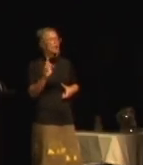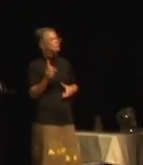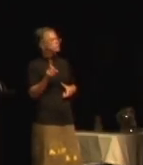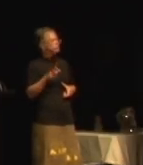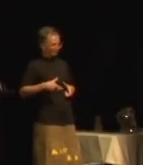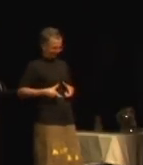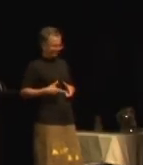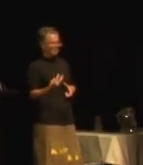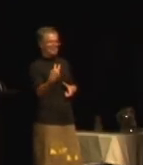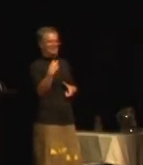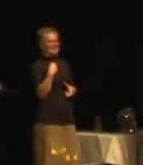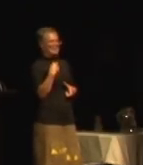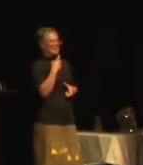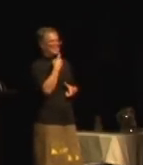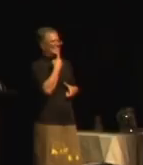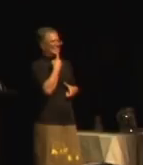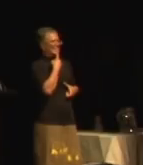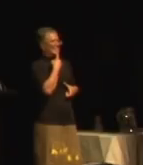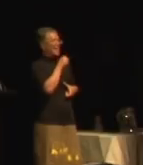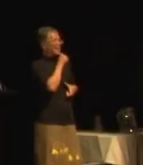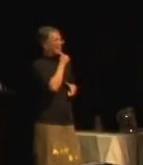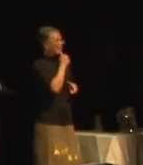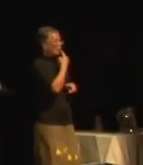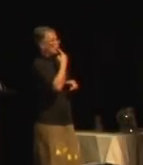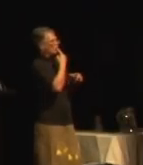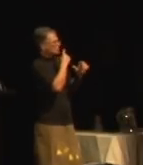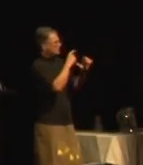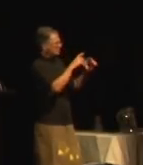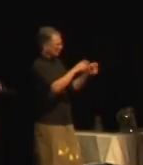it really easy to spot and remove photographs that have been taken by mistake.